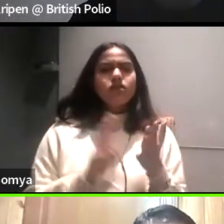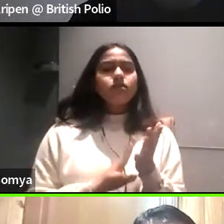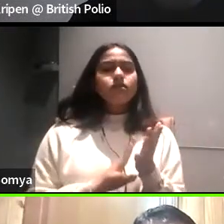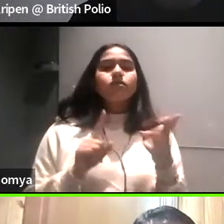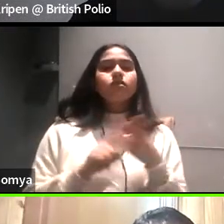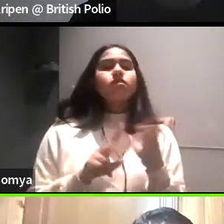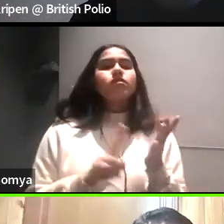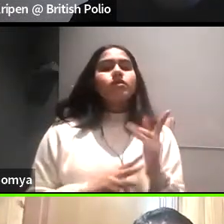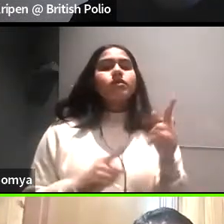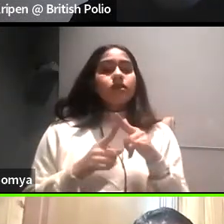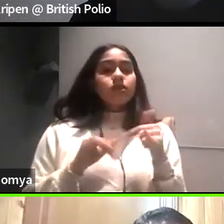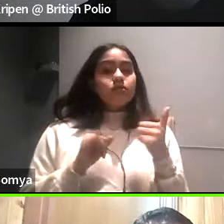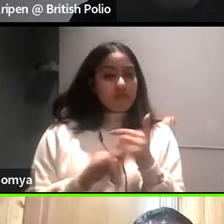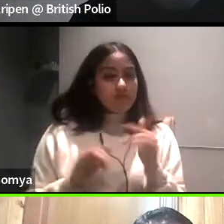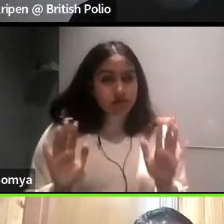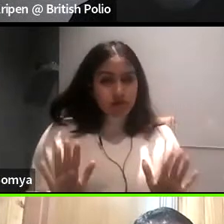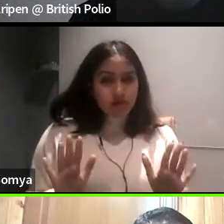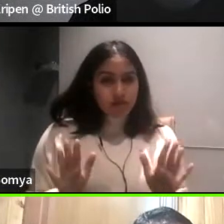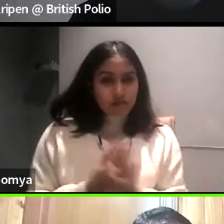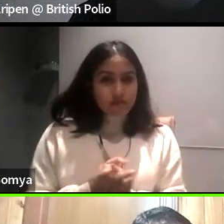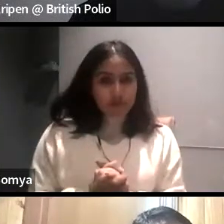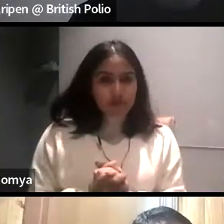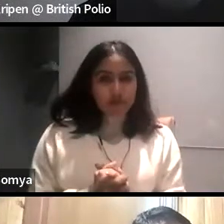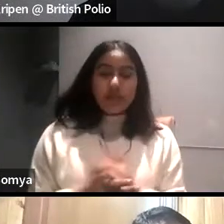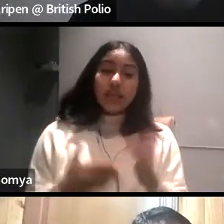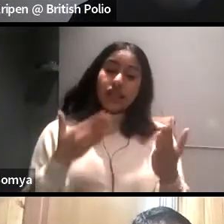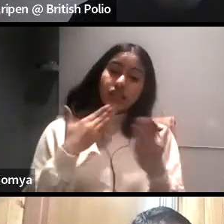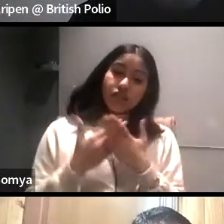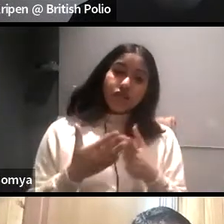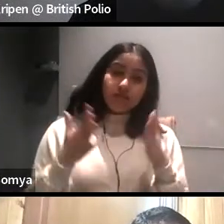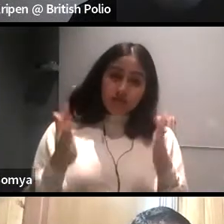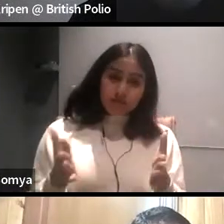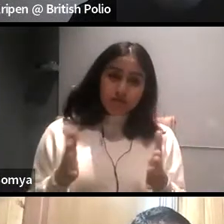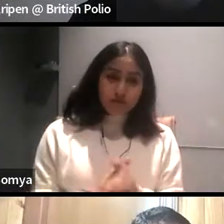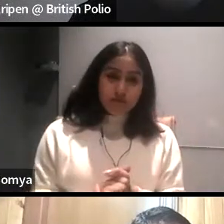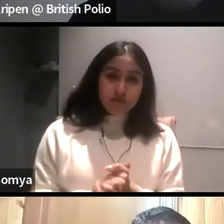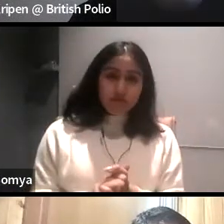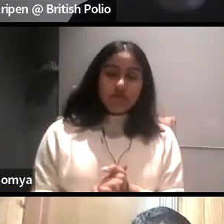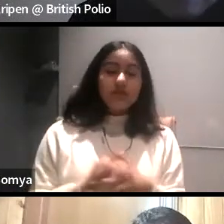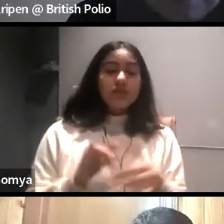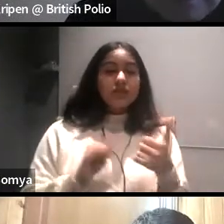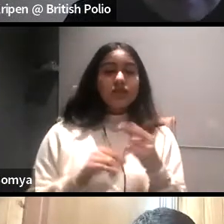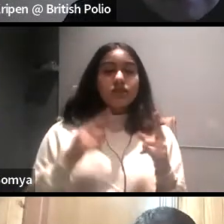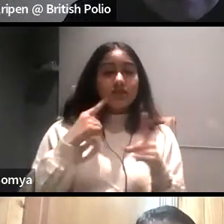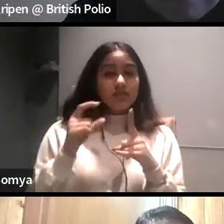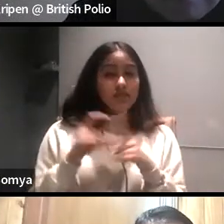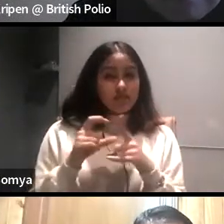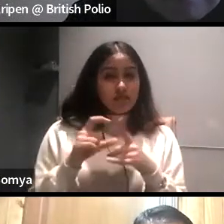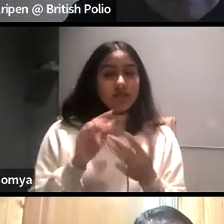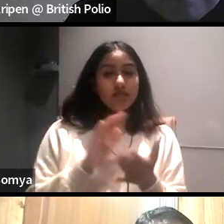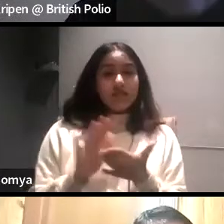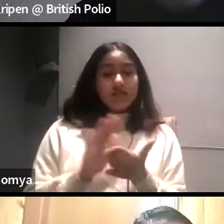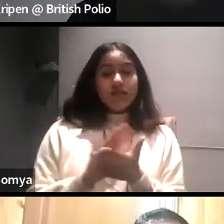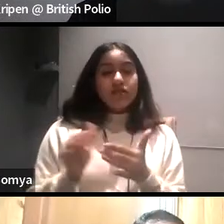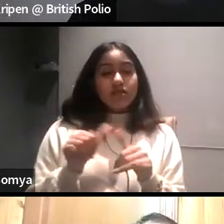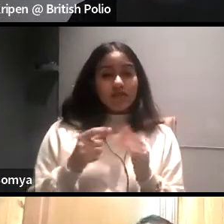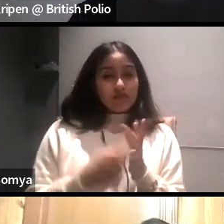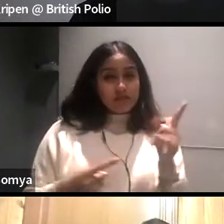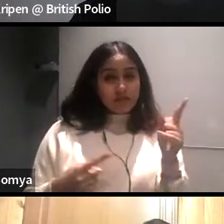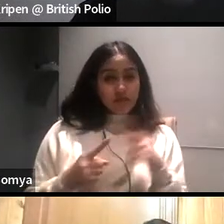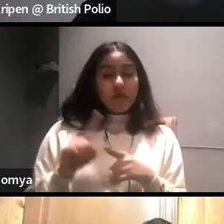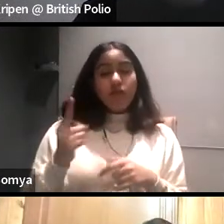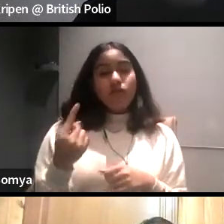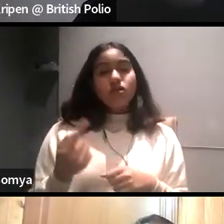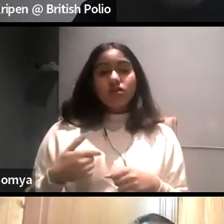anything onto this? Yeah, thanks, Siddharth. One quick thought is that from